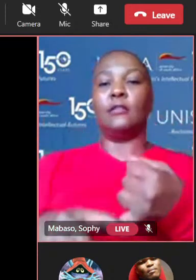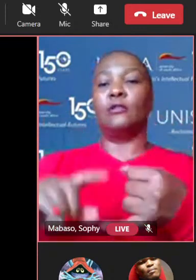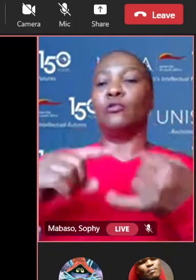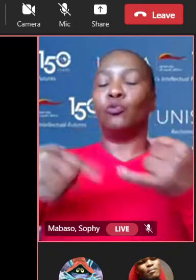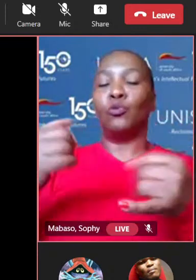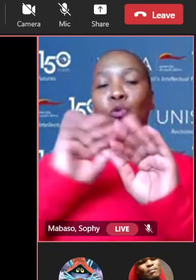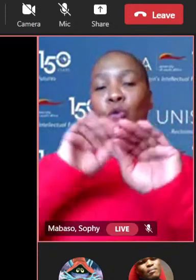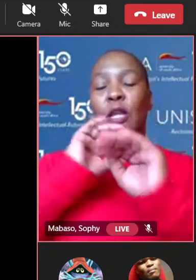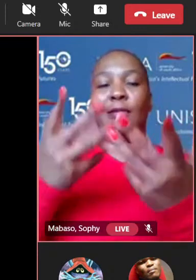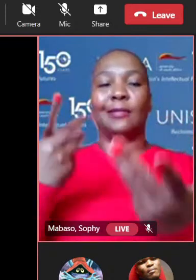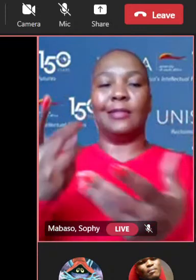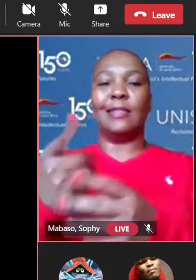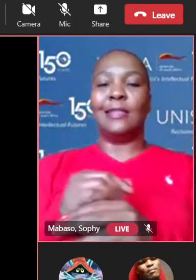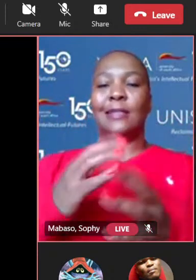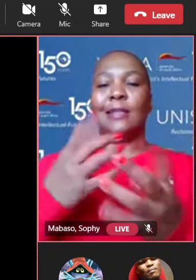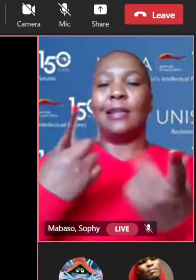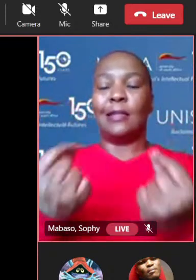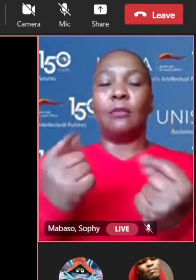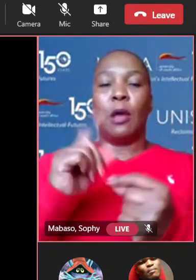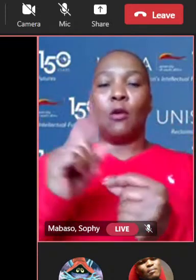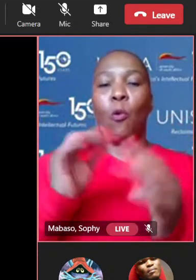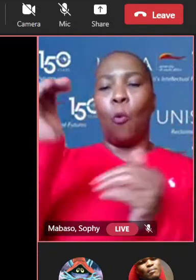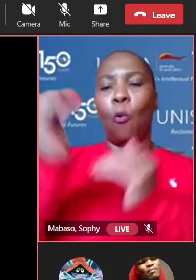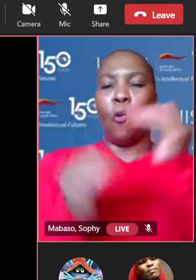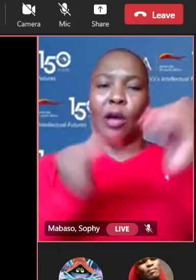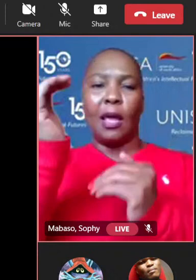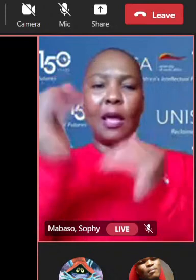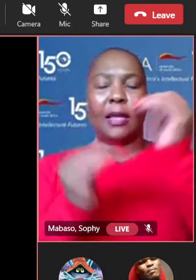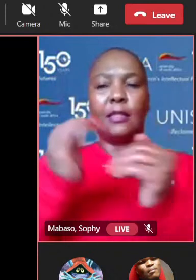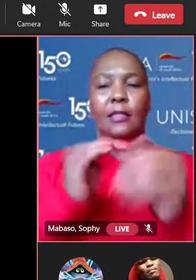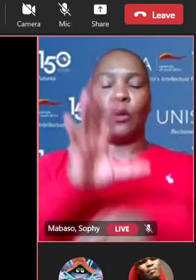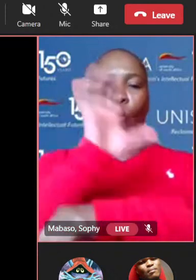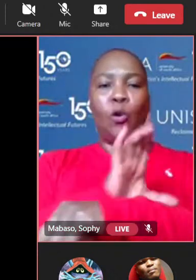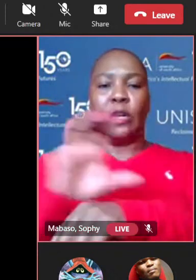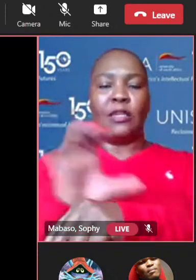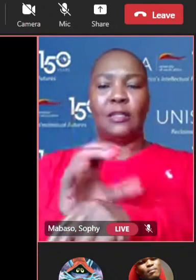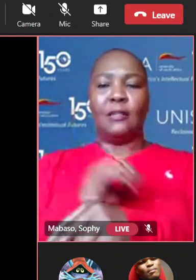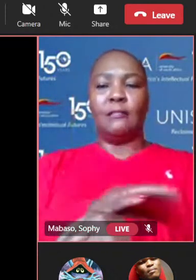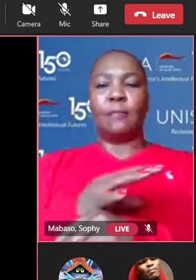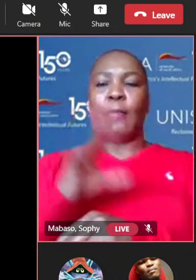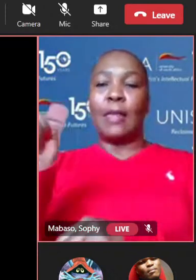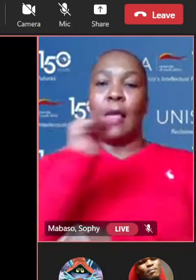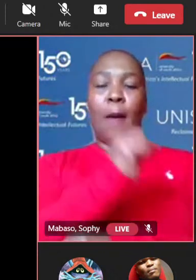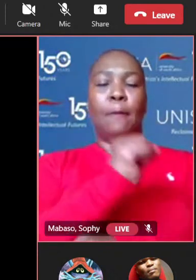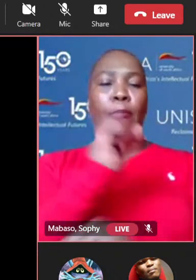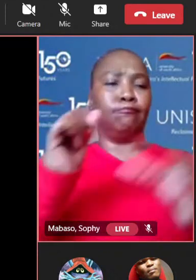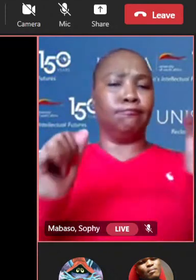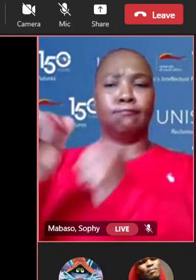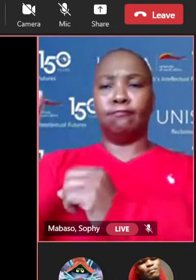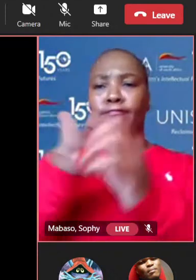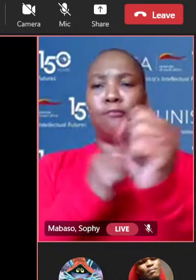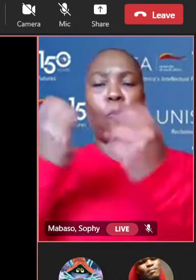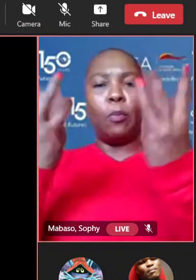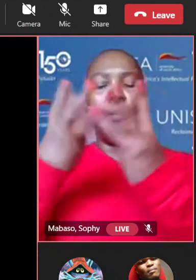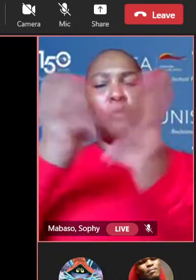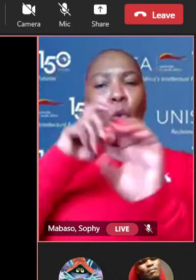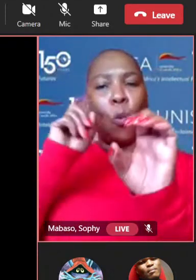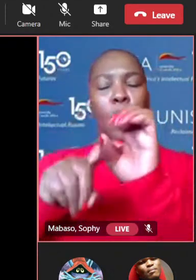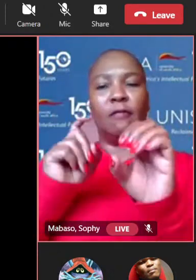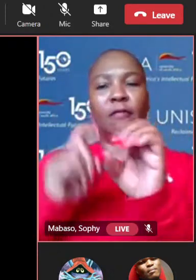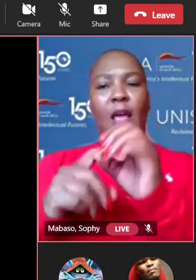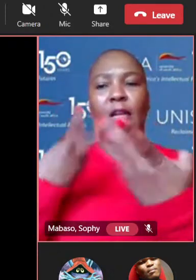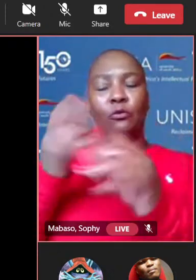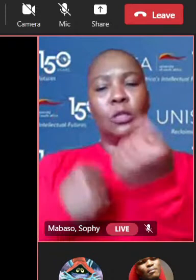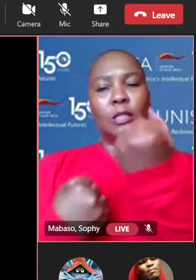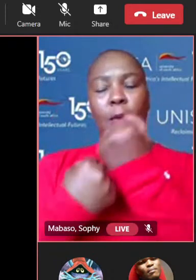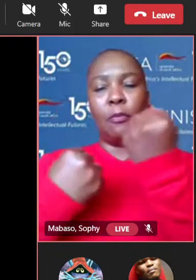and organized by the colleges themselves. They appoint people who are qualified to support students,